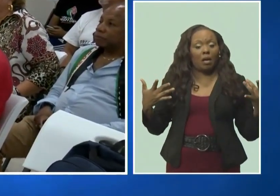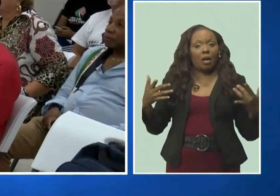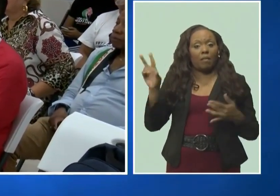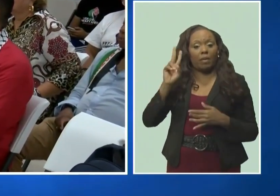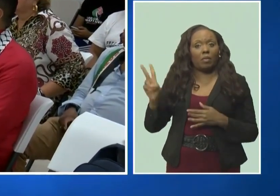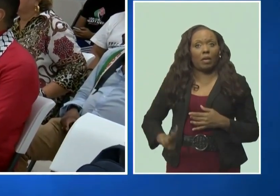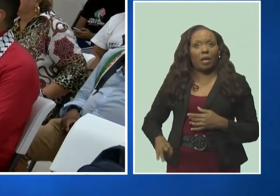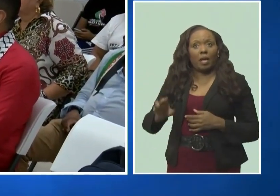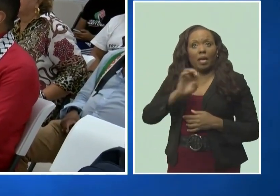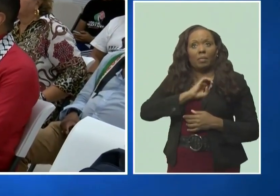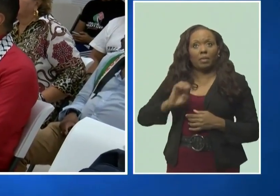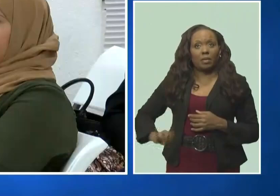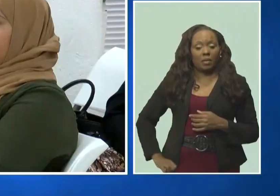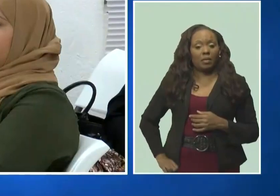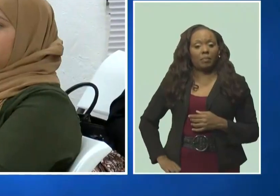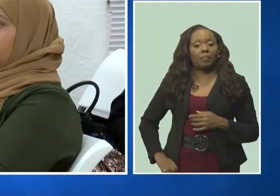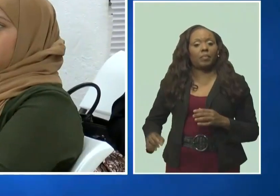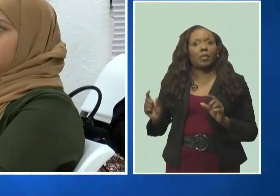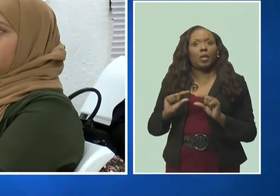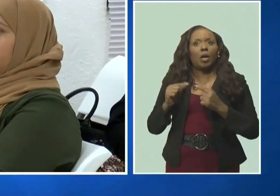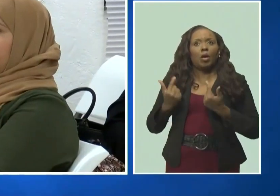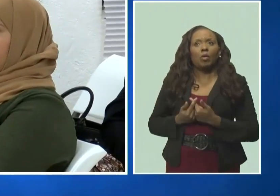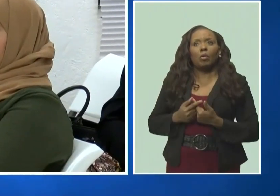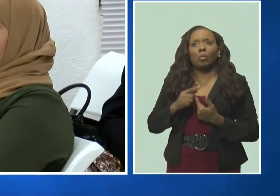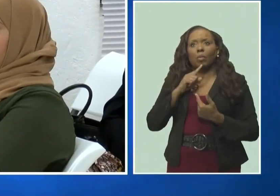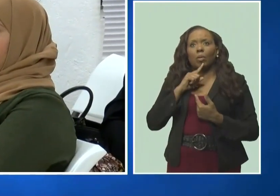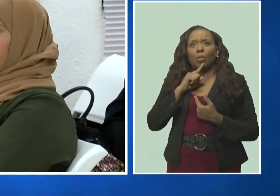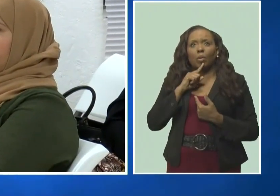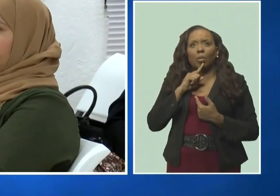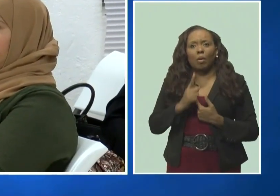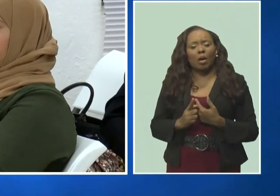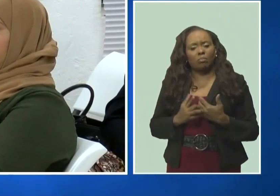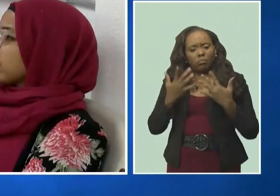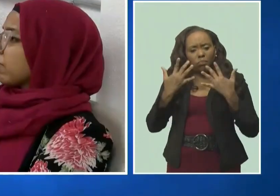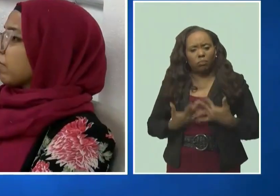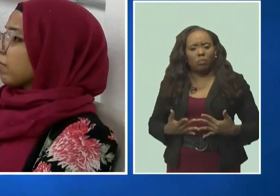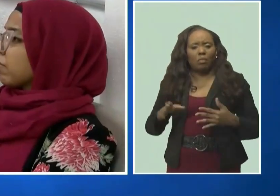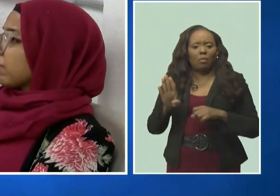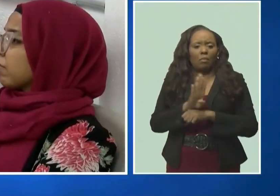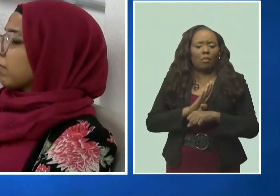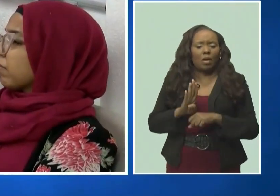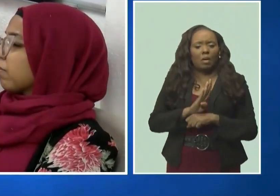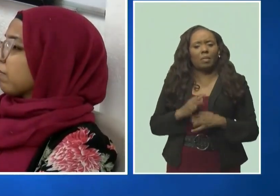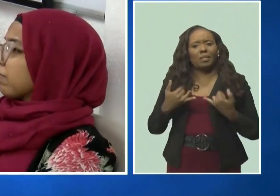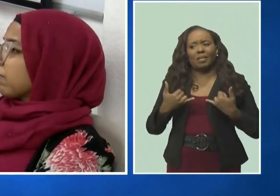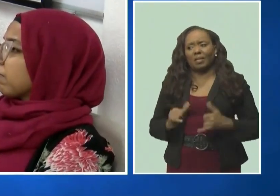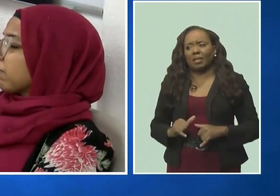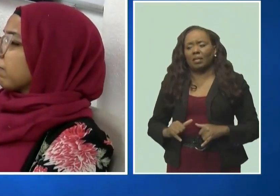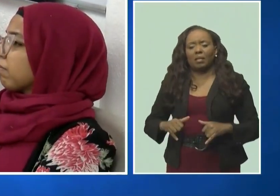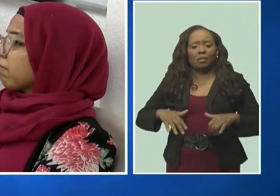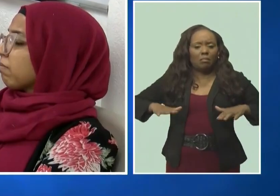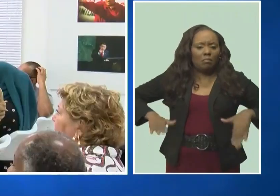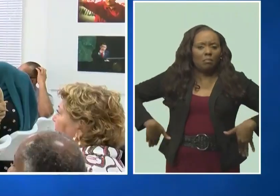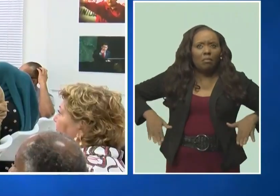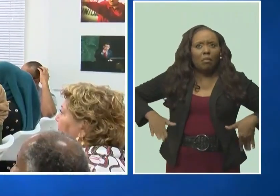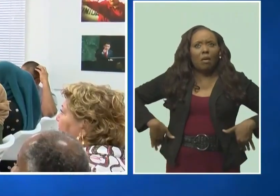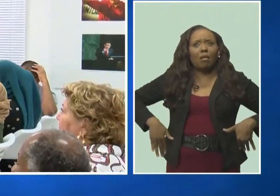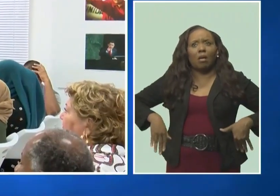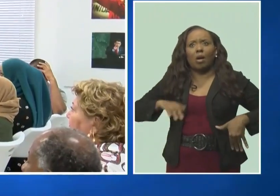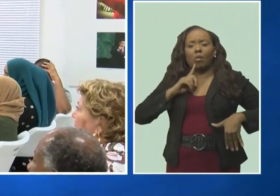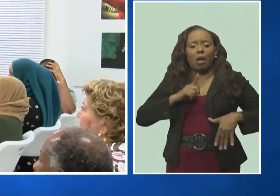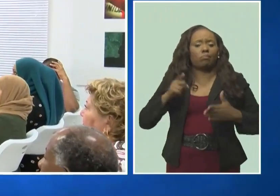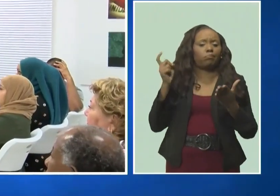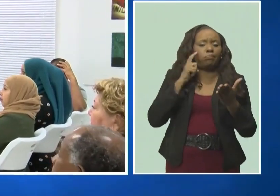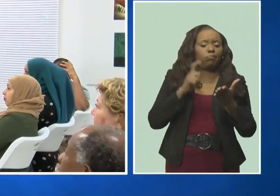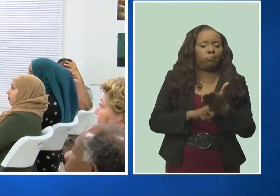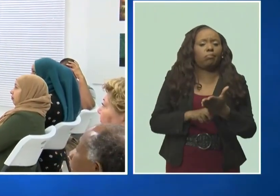in Palestine group expressed dismay that Barbados has not yet recognized Palestine. Secretary Lalo Hanneman